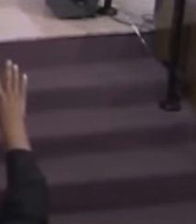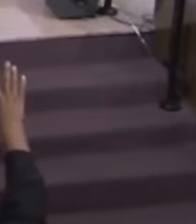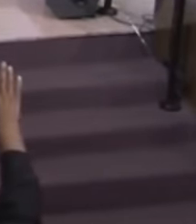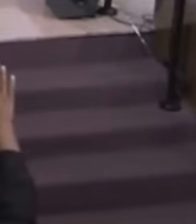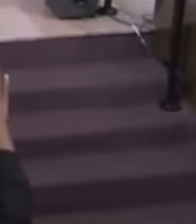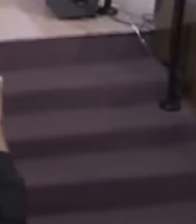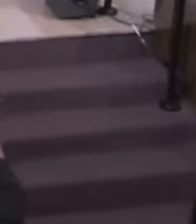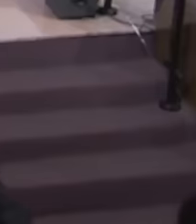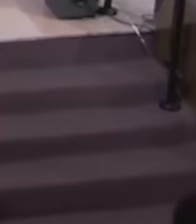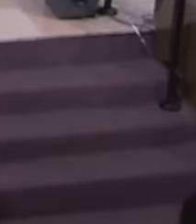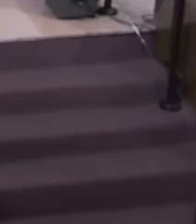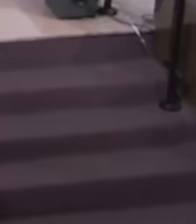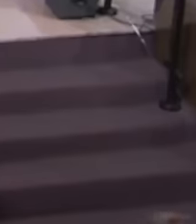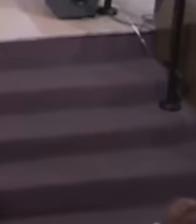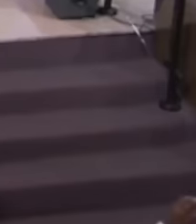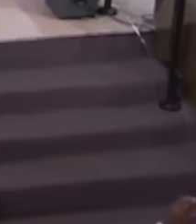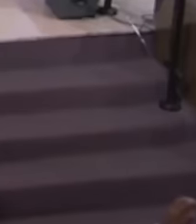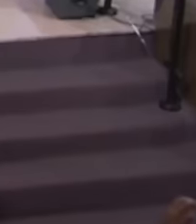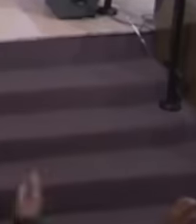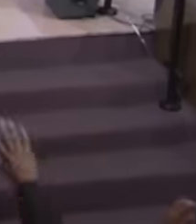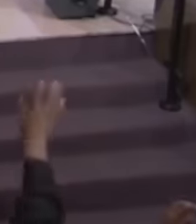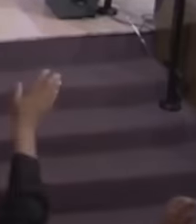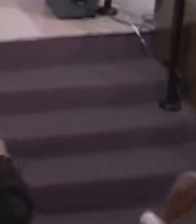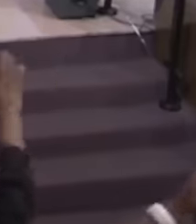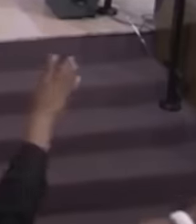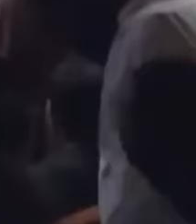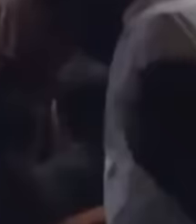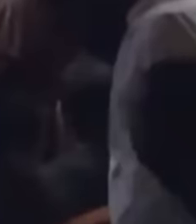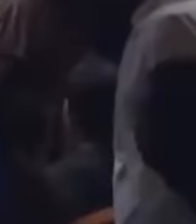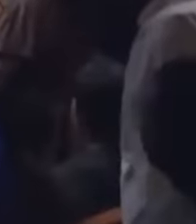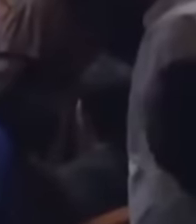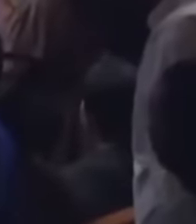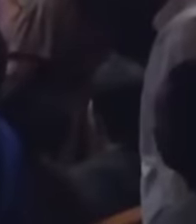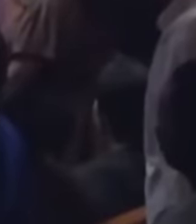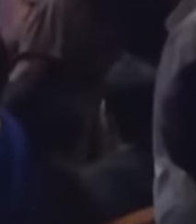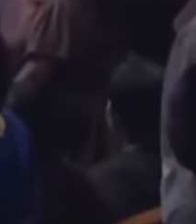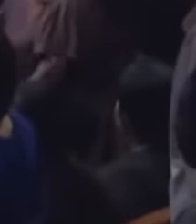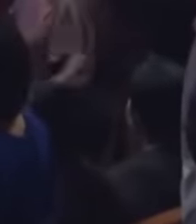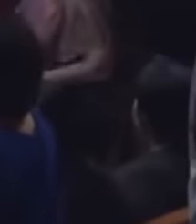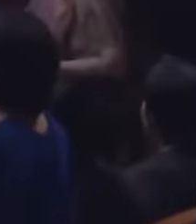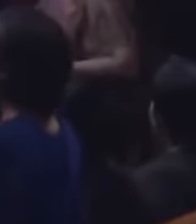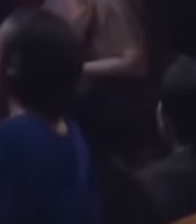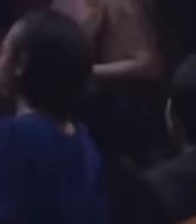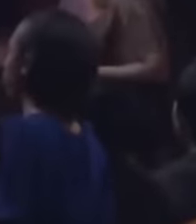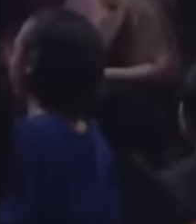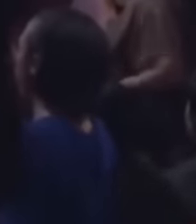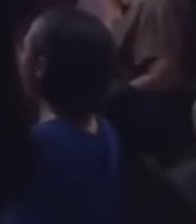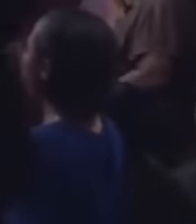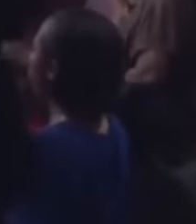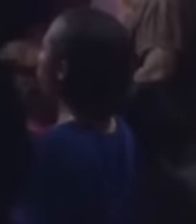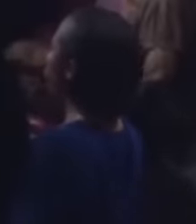don't treat me, I'm trying to get somebody in the balcony to talk back to me, like they used to, since I